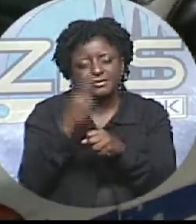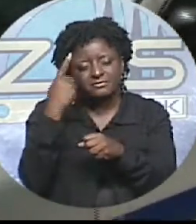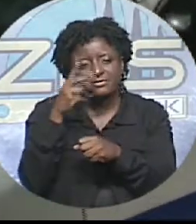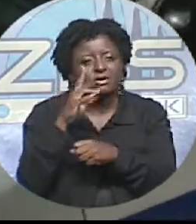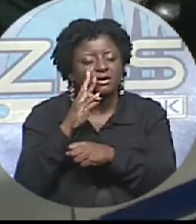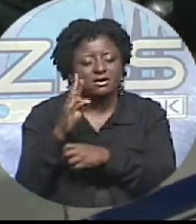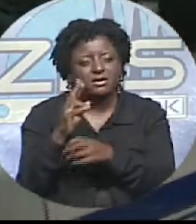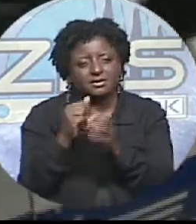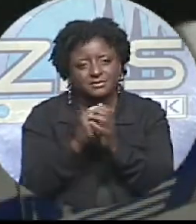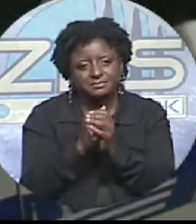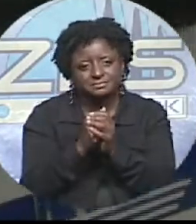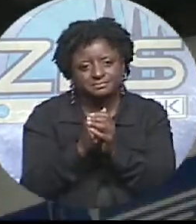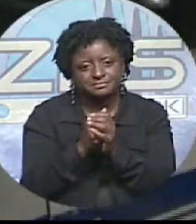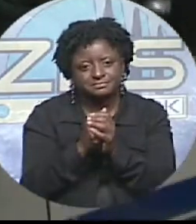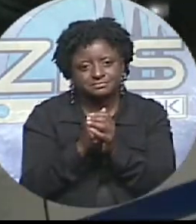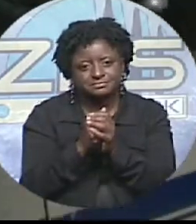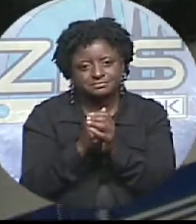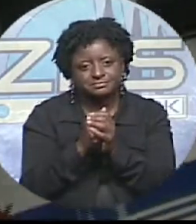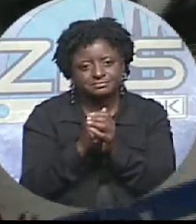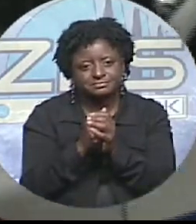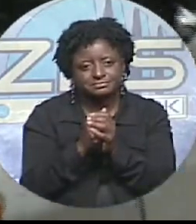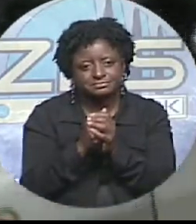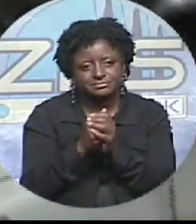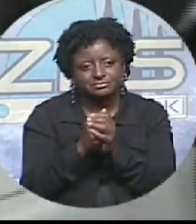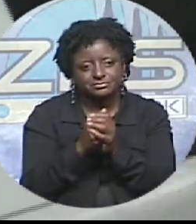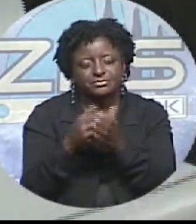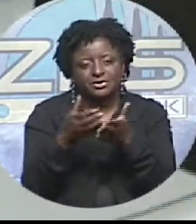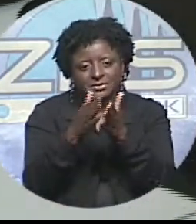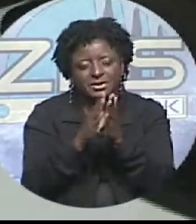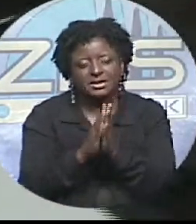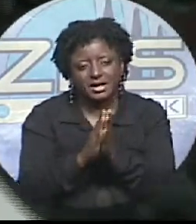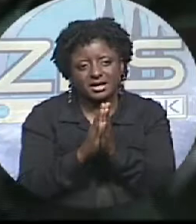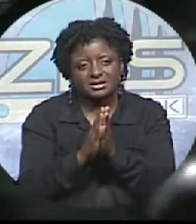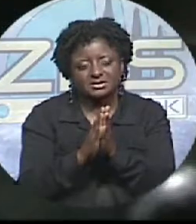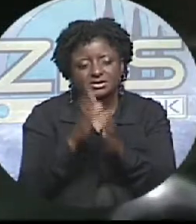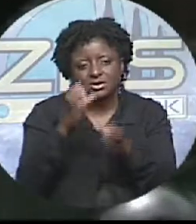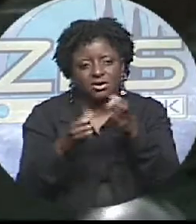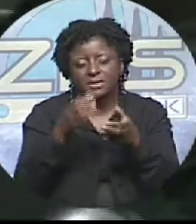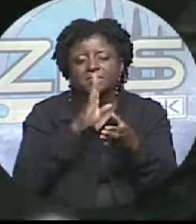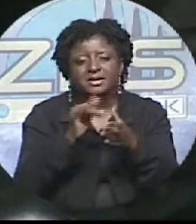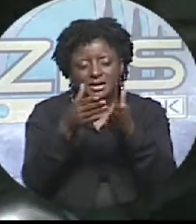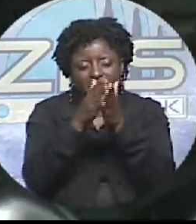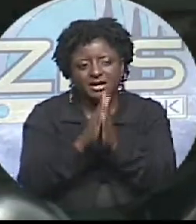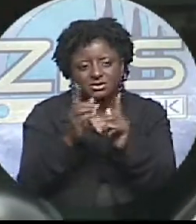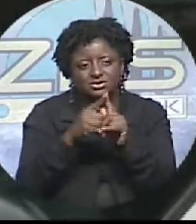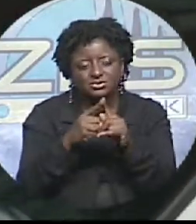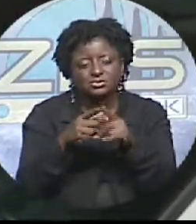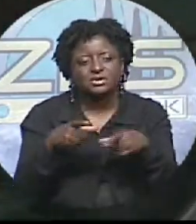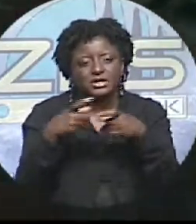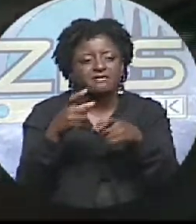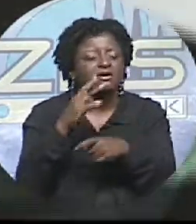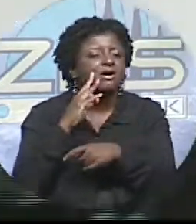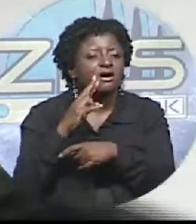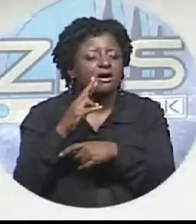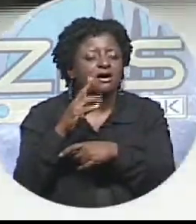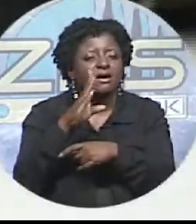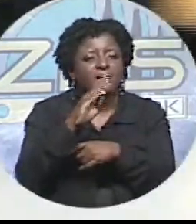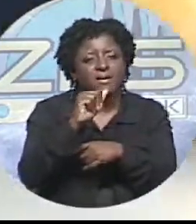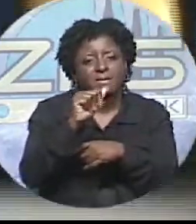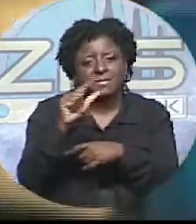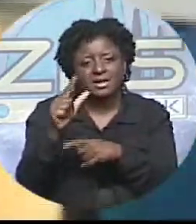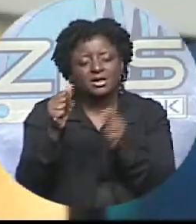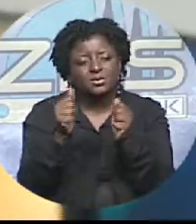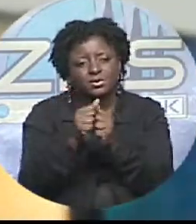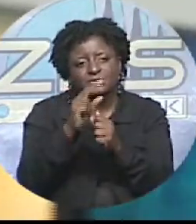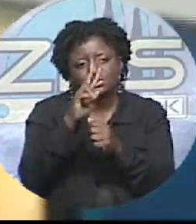of Justice Stephen Isaacs to grant Vasyli's $200,000 bail with two sureties last Tuesday. However, that order was stayed by Justice